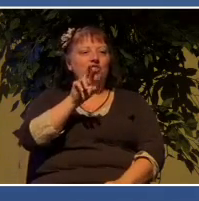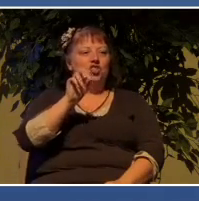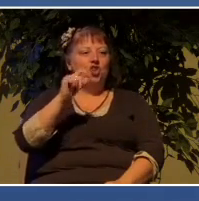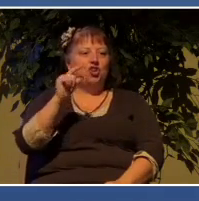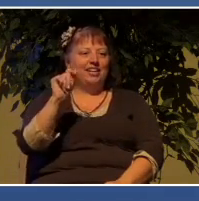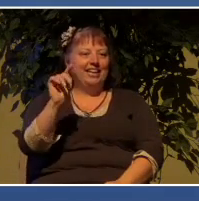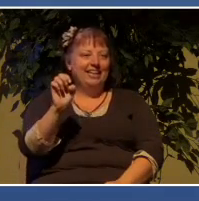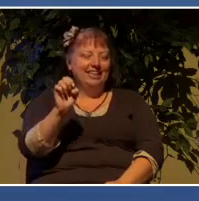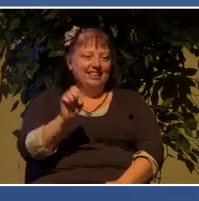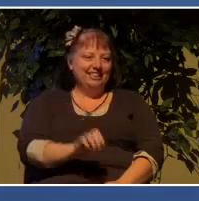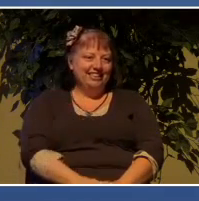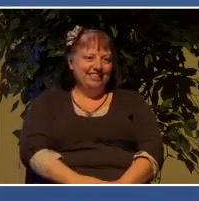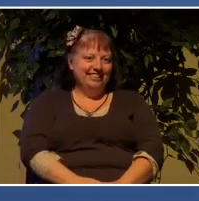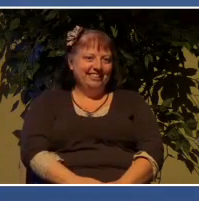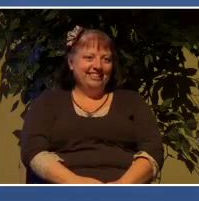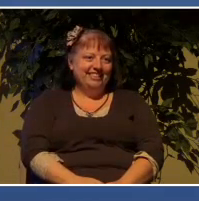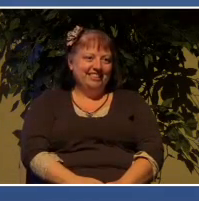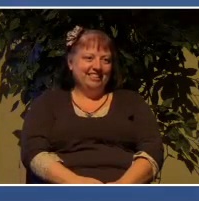mothers.